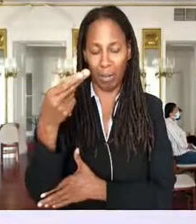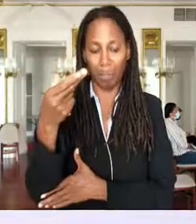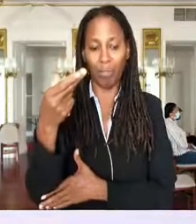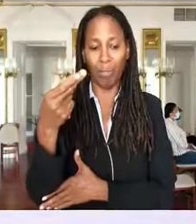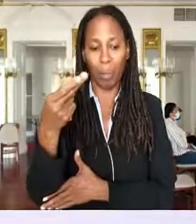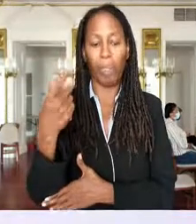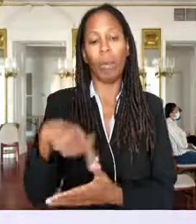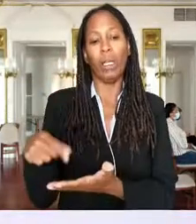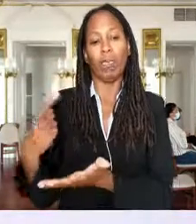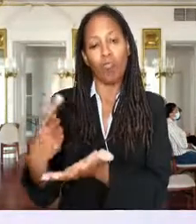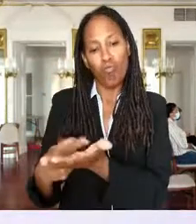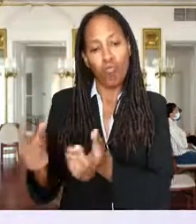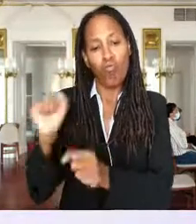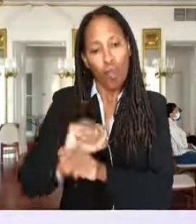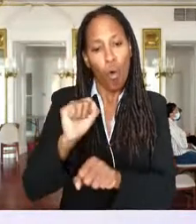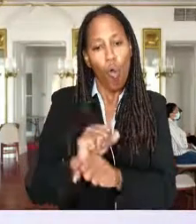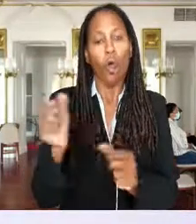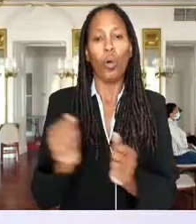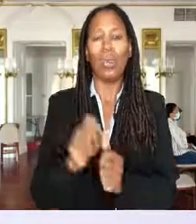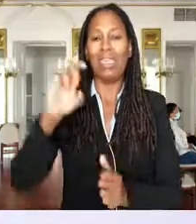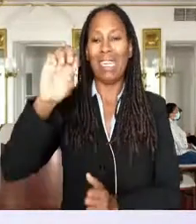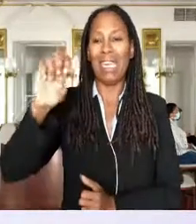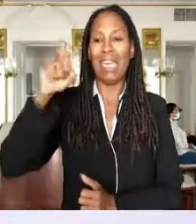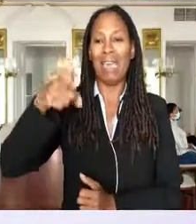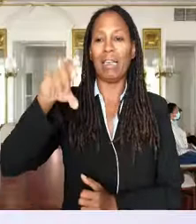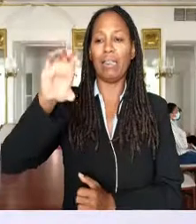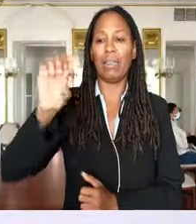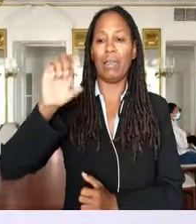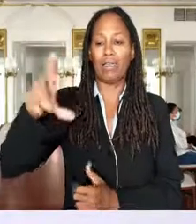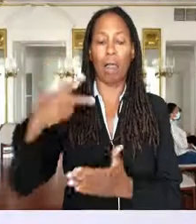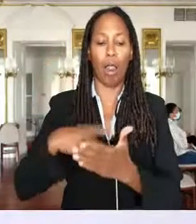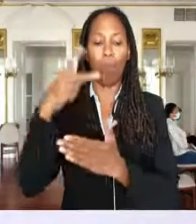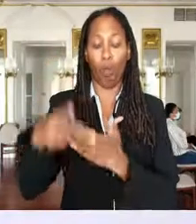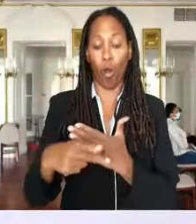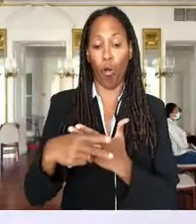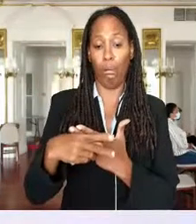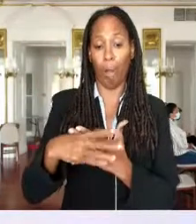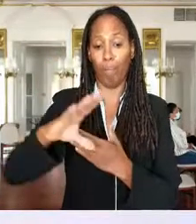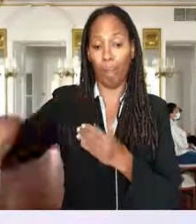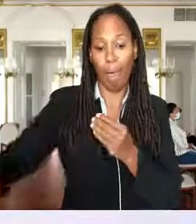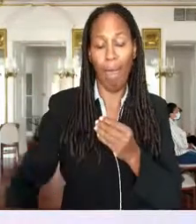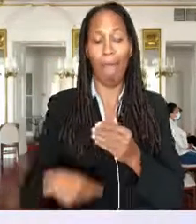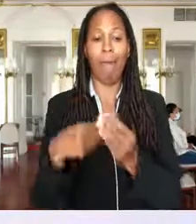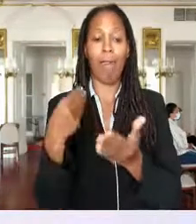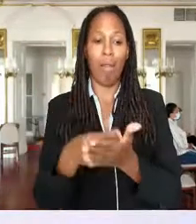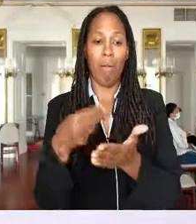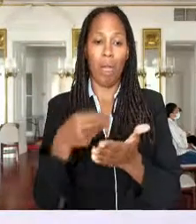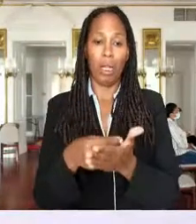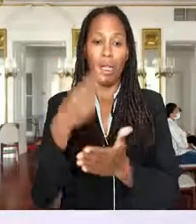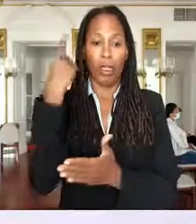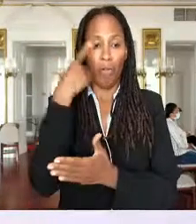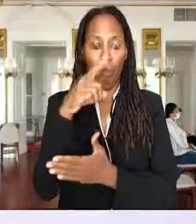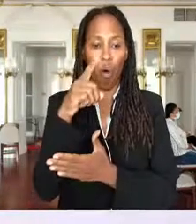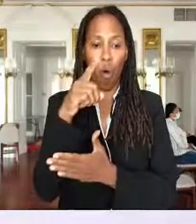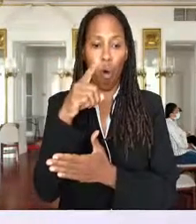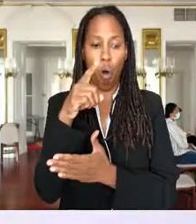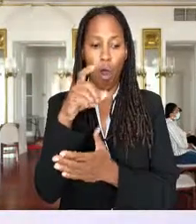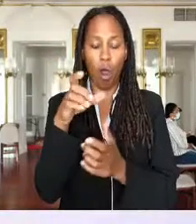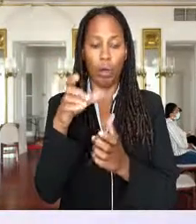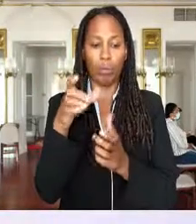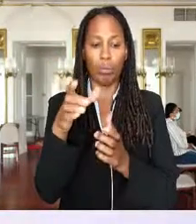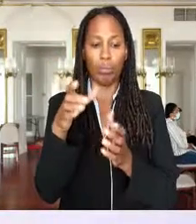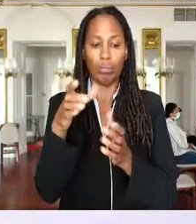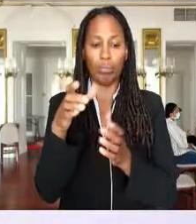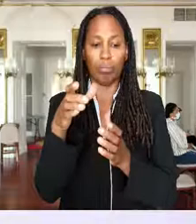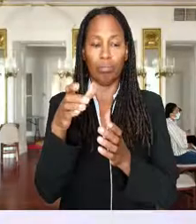with the accelerator program at the RT Park. We've also invested some money into doing the broadening of our EDC as